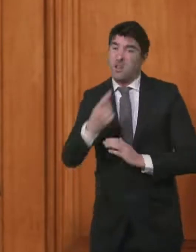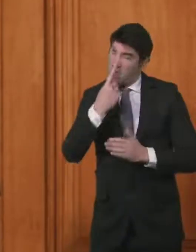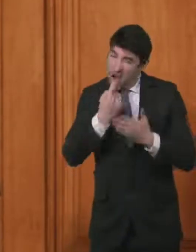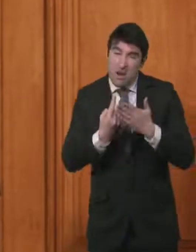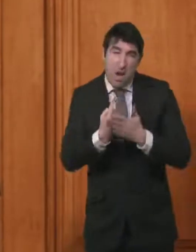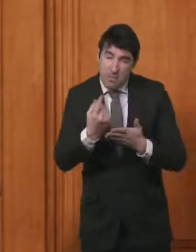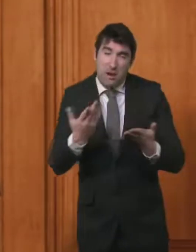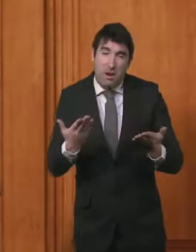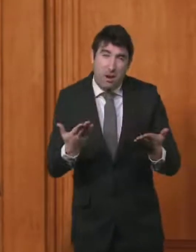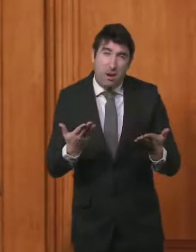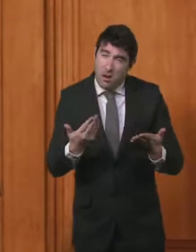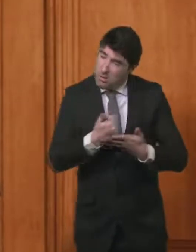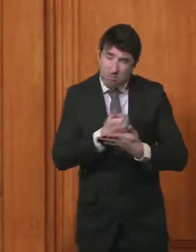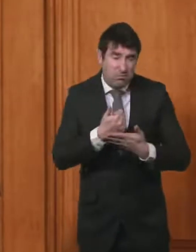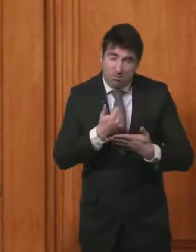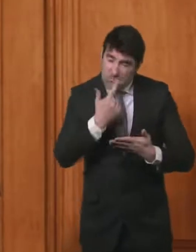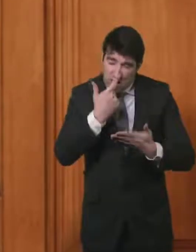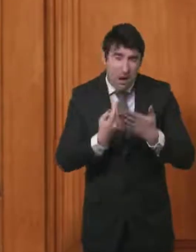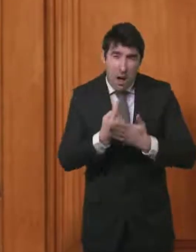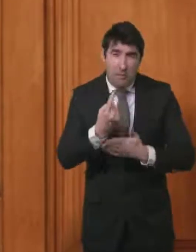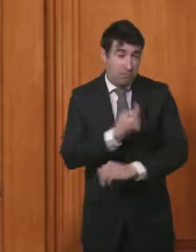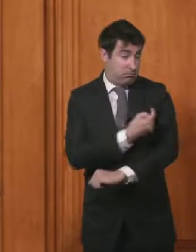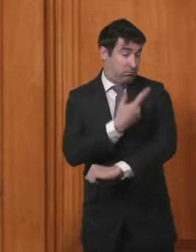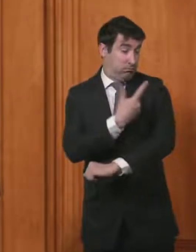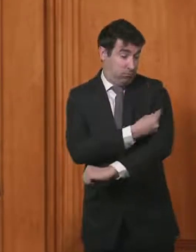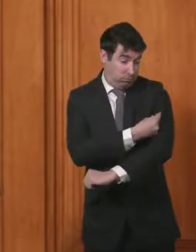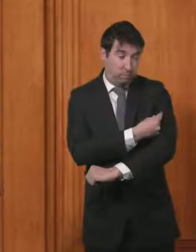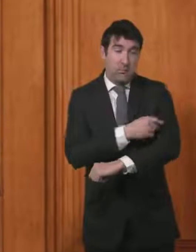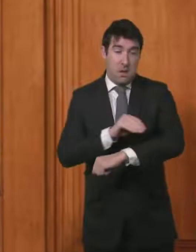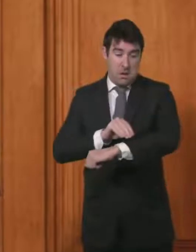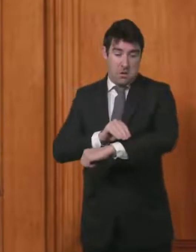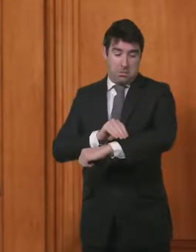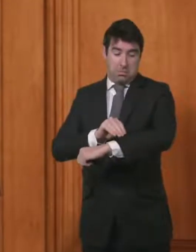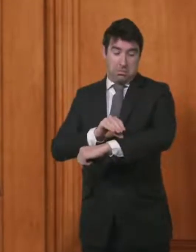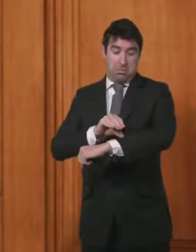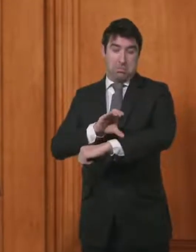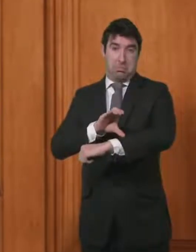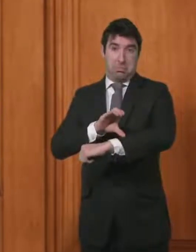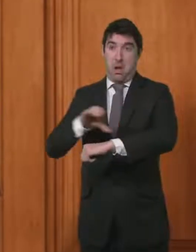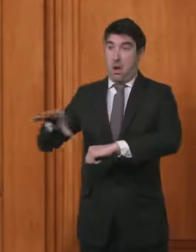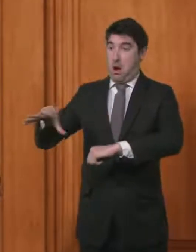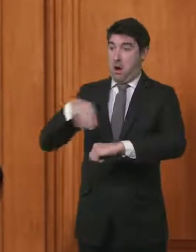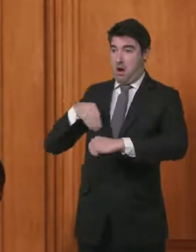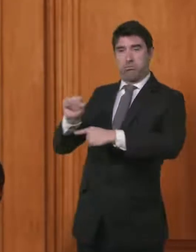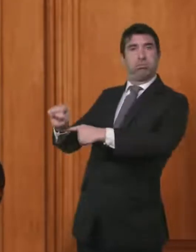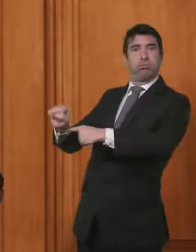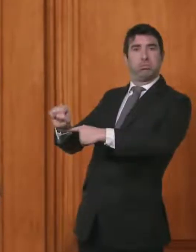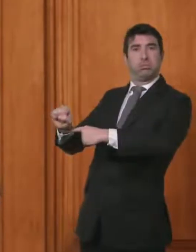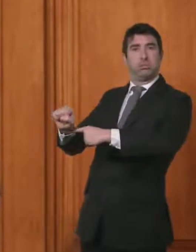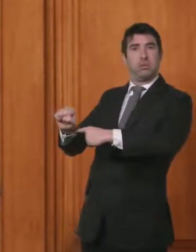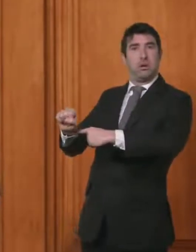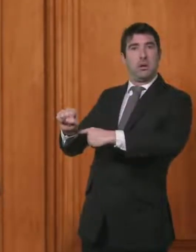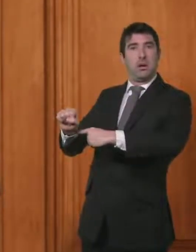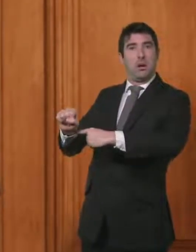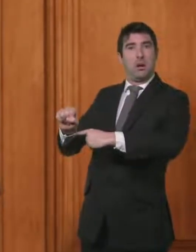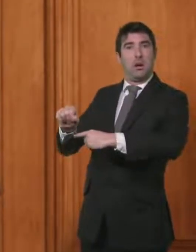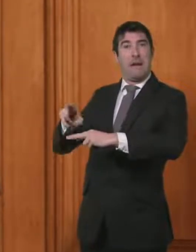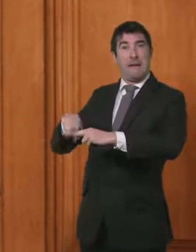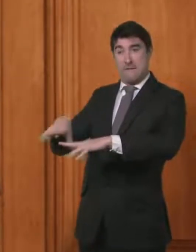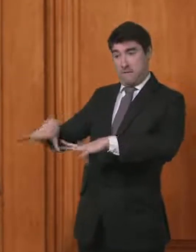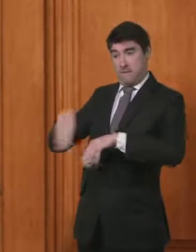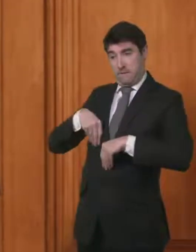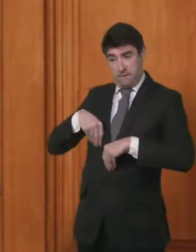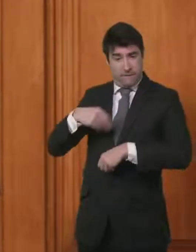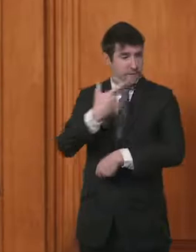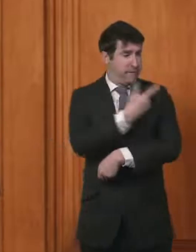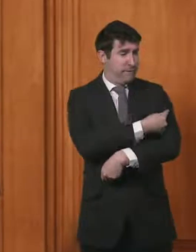and potentially there will be more of those patients. And signals. How many people has he situation injected where the tonight disease already?